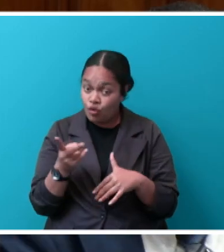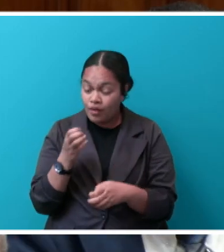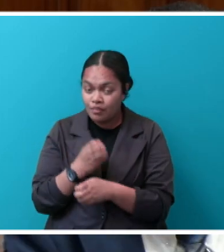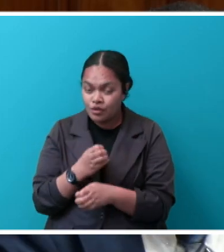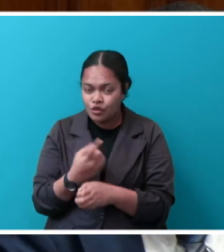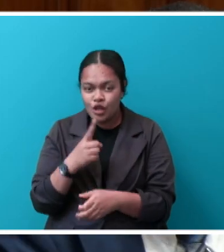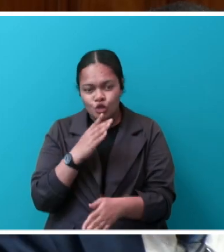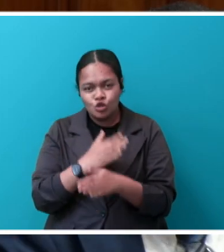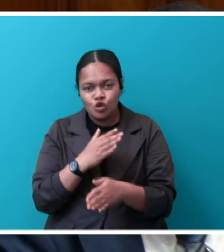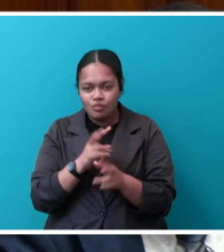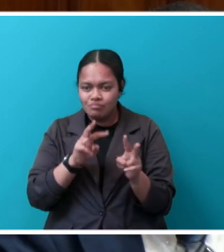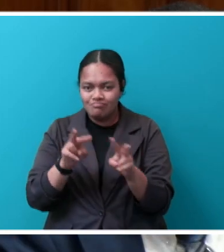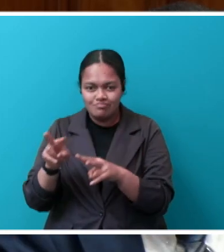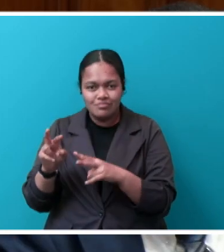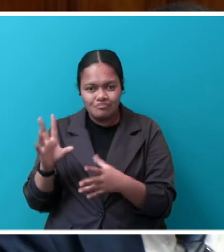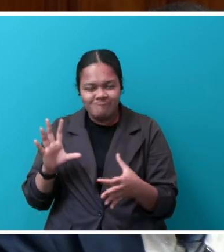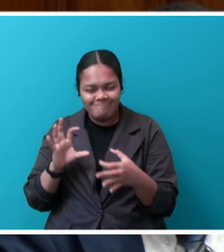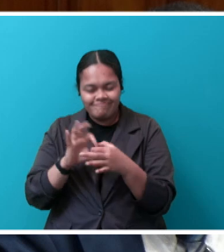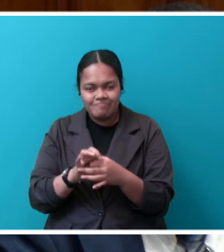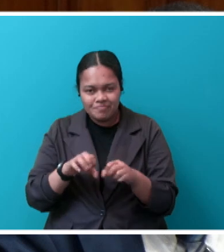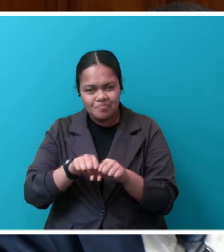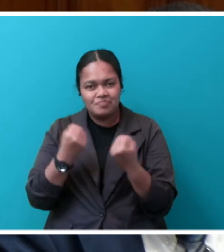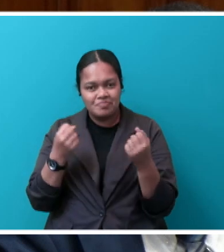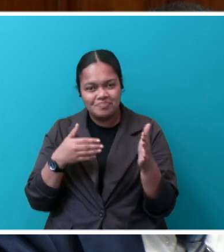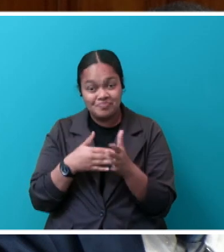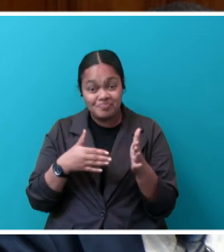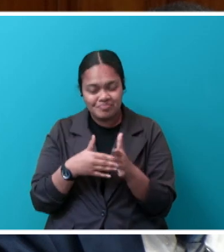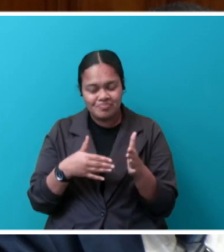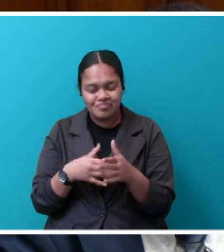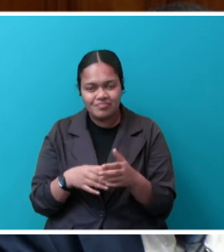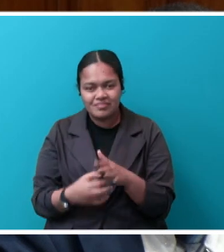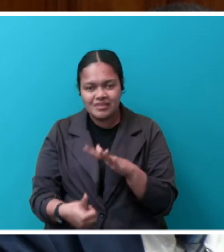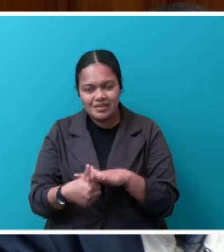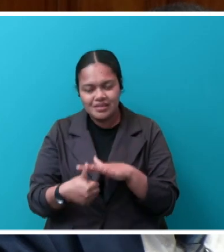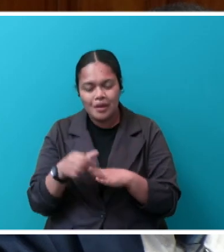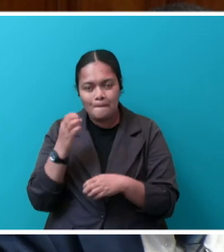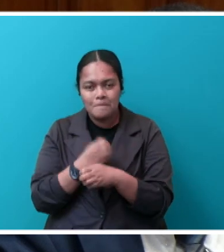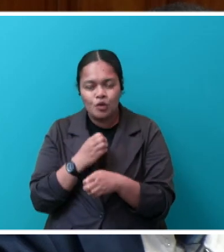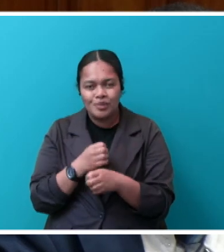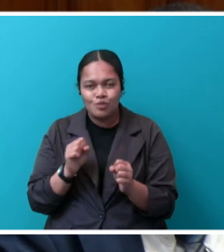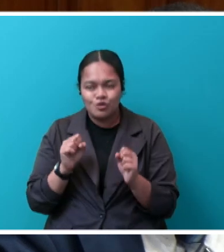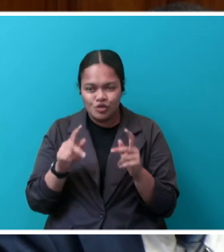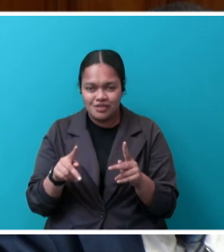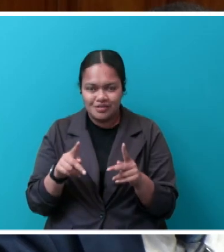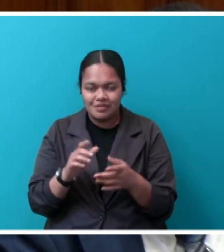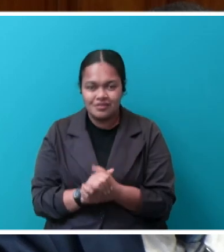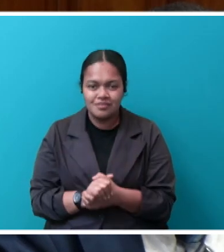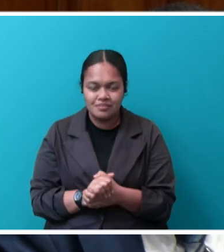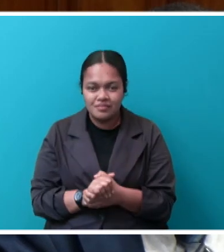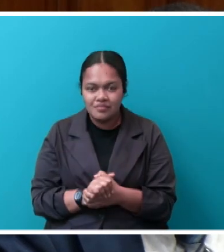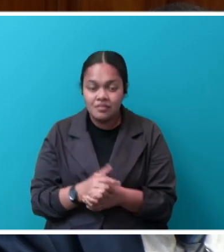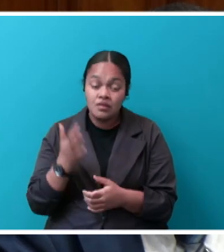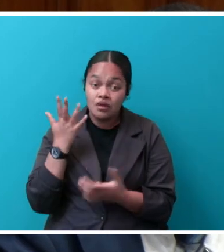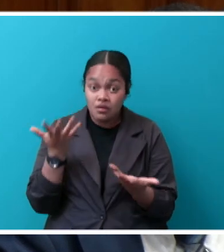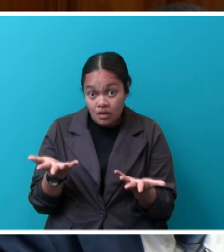job seekers to connect and bridge the gap in accessing employment opportunities. While we